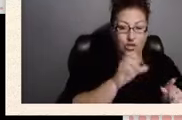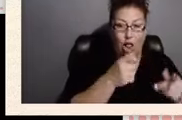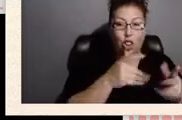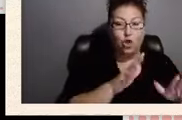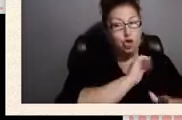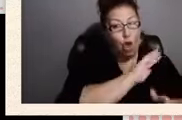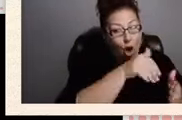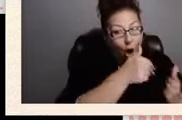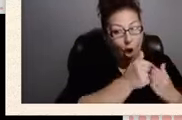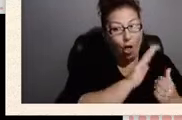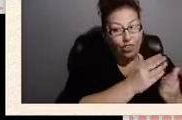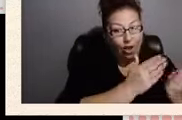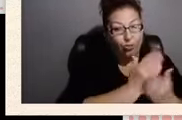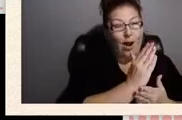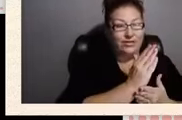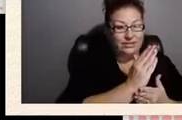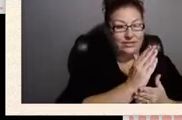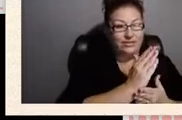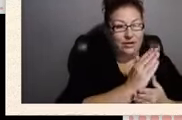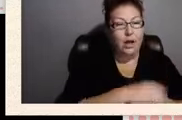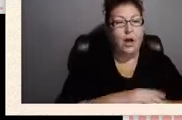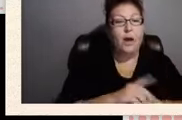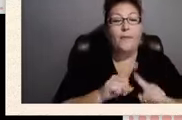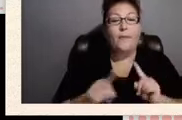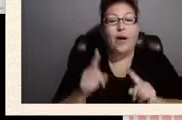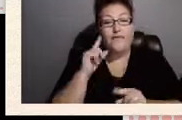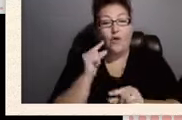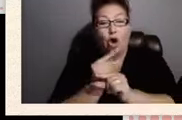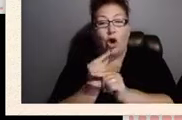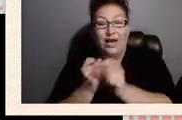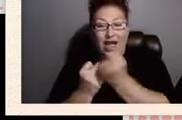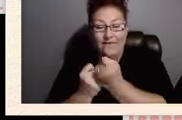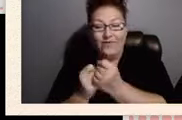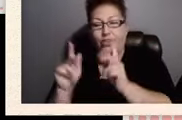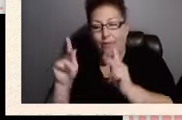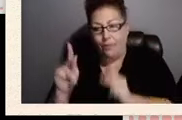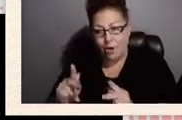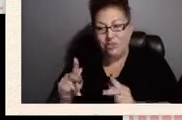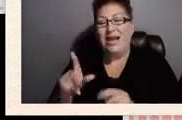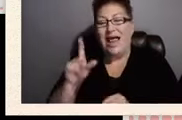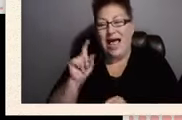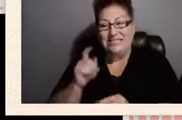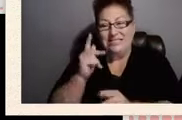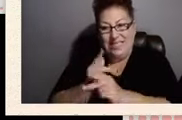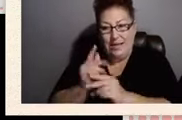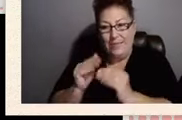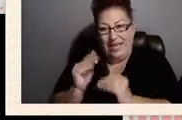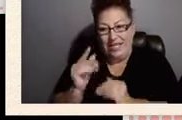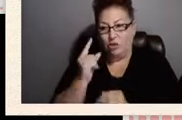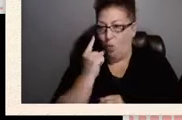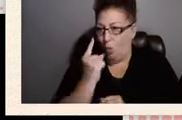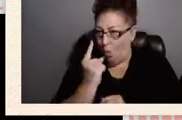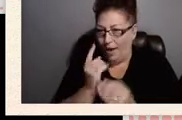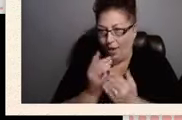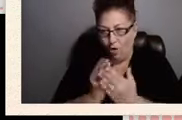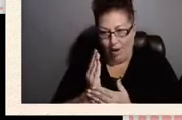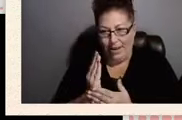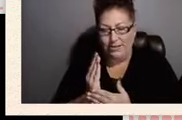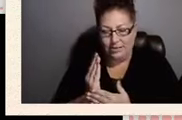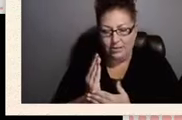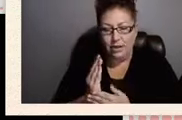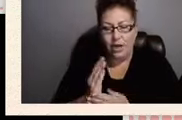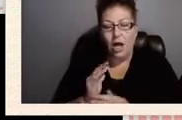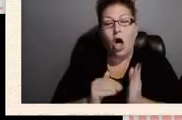plenary guardianship. But under guardian advocate, the person has to keep at least one right. And oftentimes